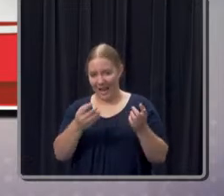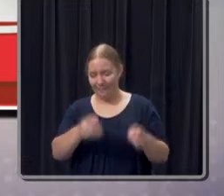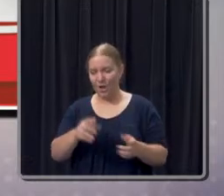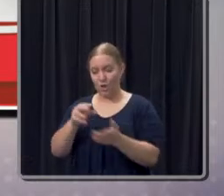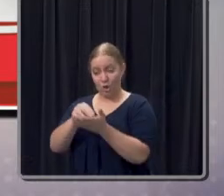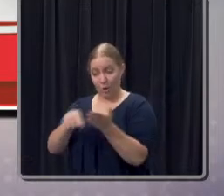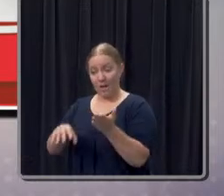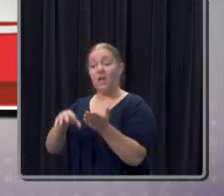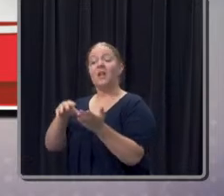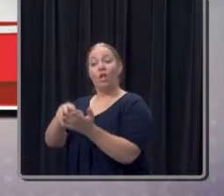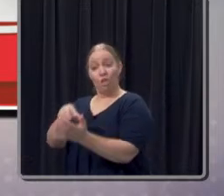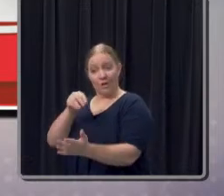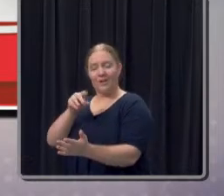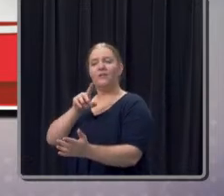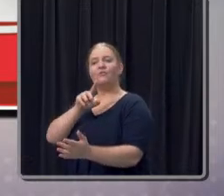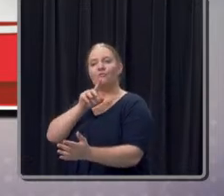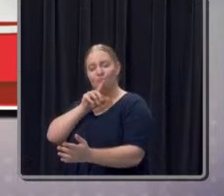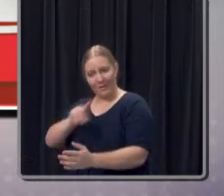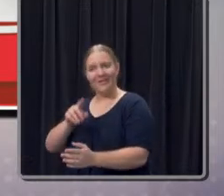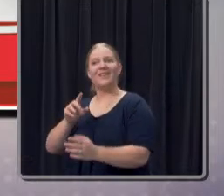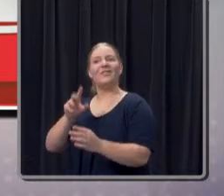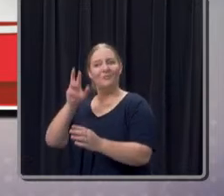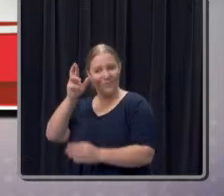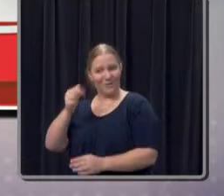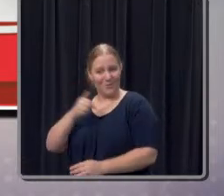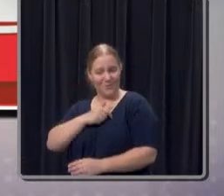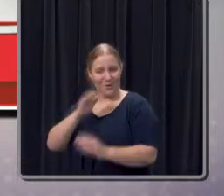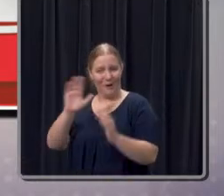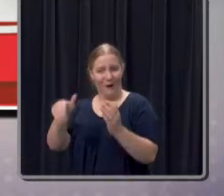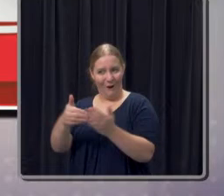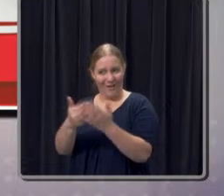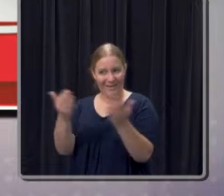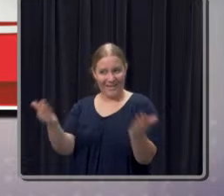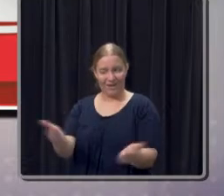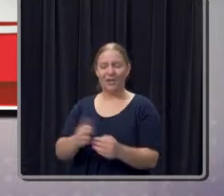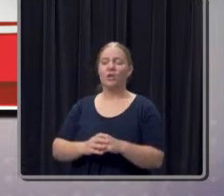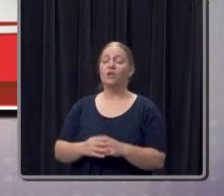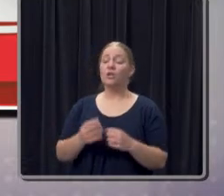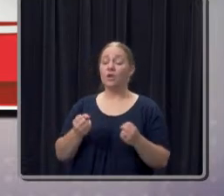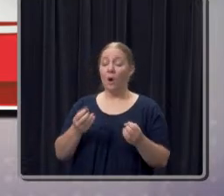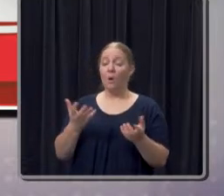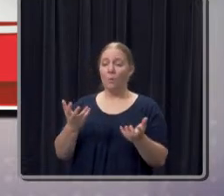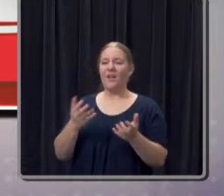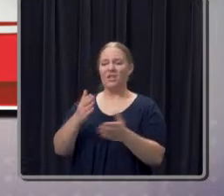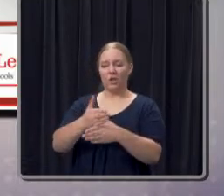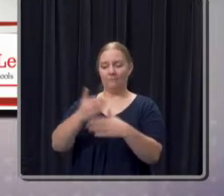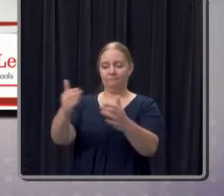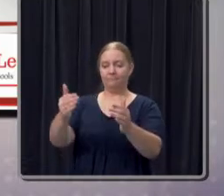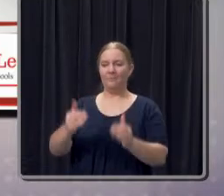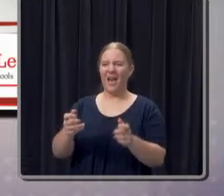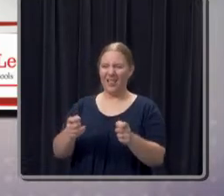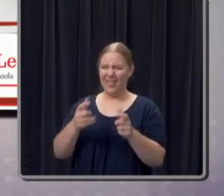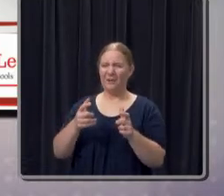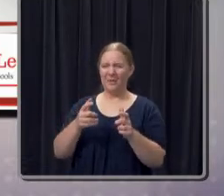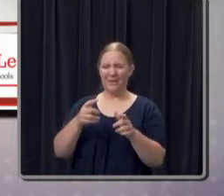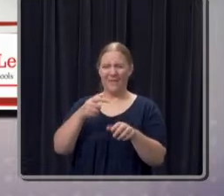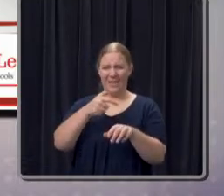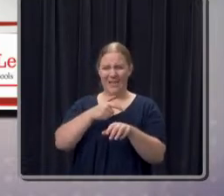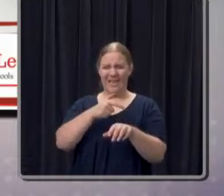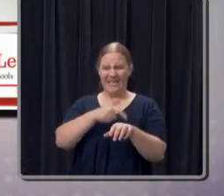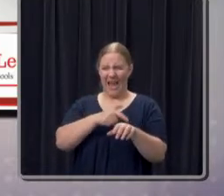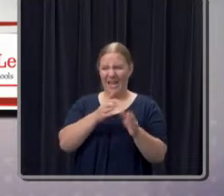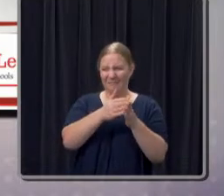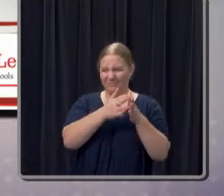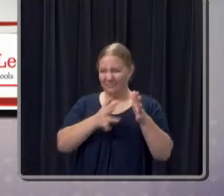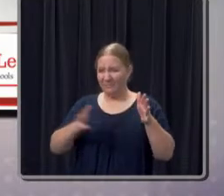learning is truly the reason that we are here. So I want to share with you next just a little bit of a timeline of some